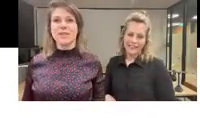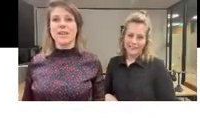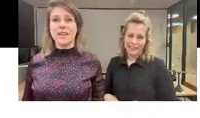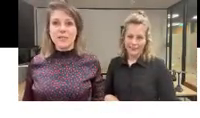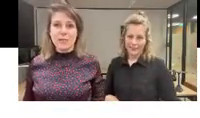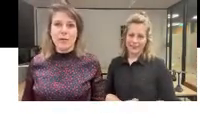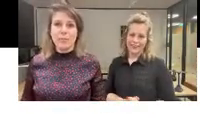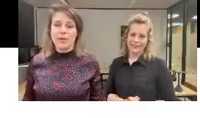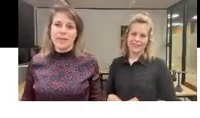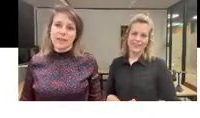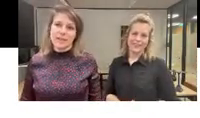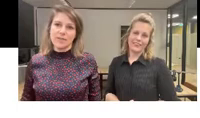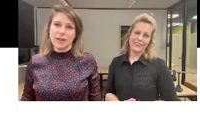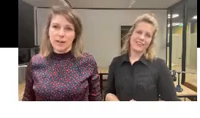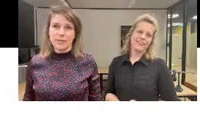score was